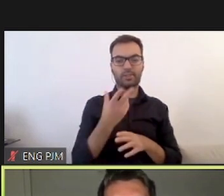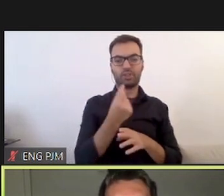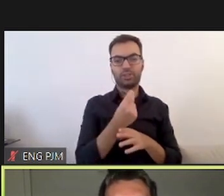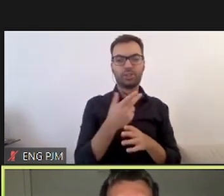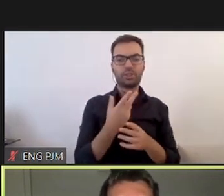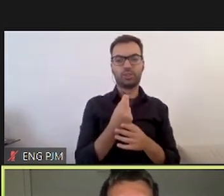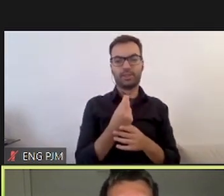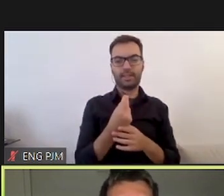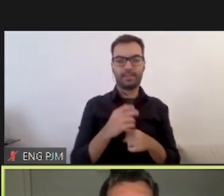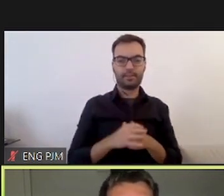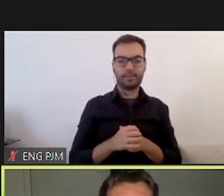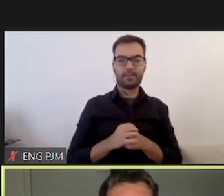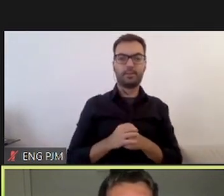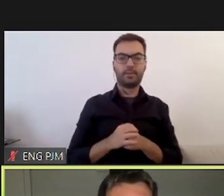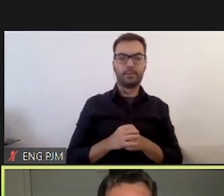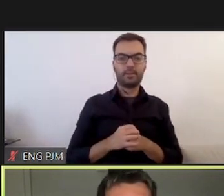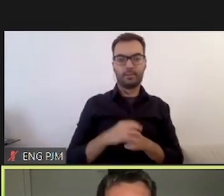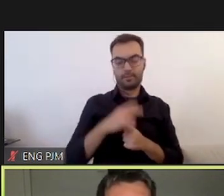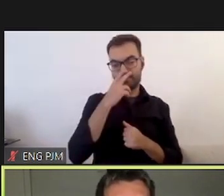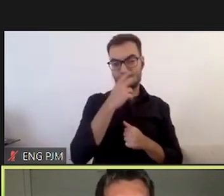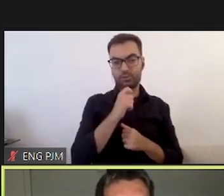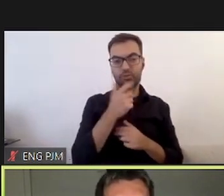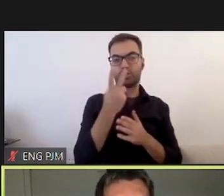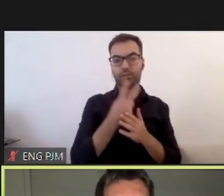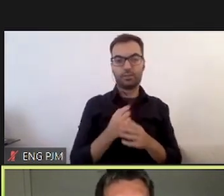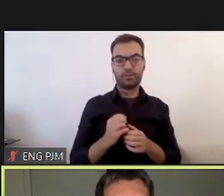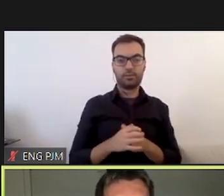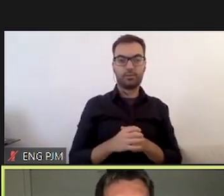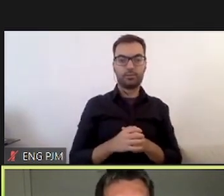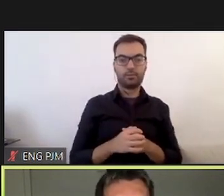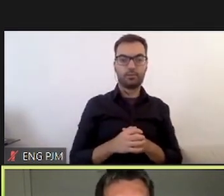are currently on a link. What the voiceover will read.